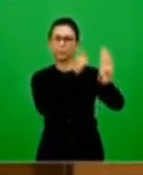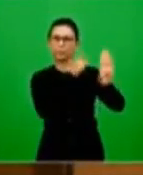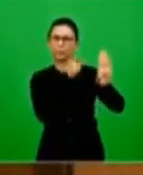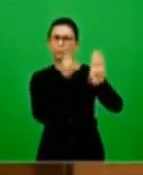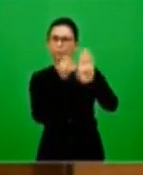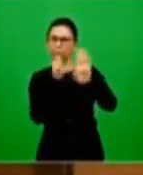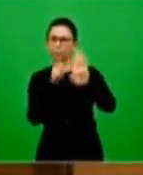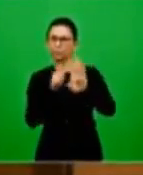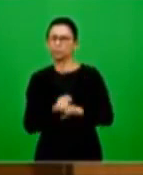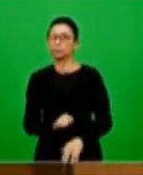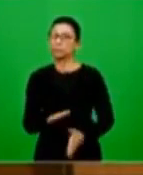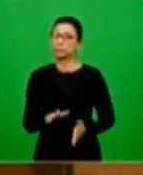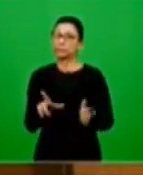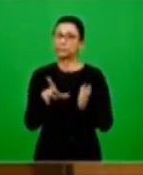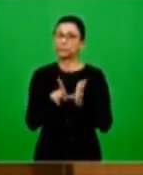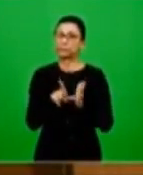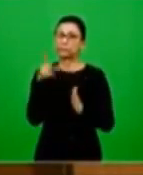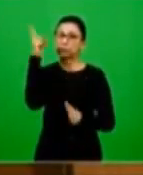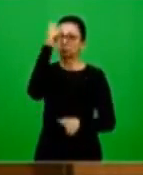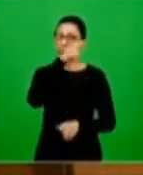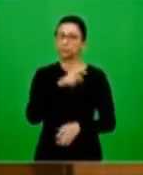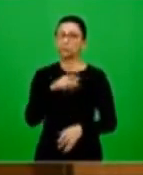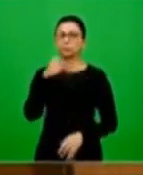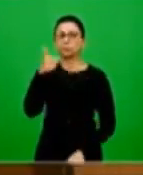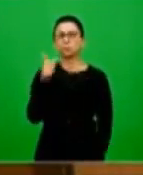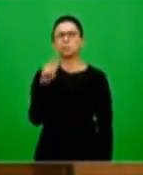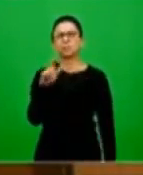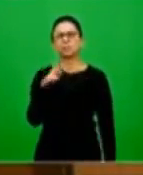got much very serious. And